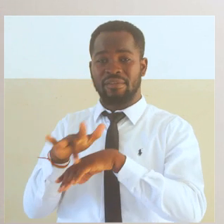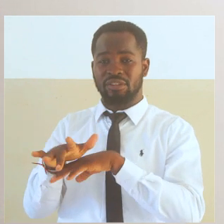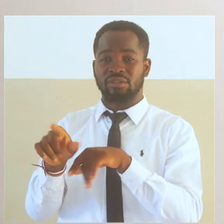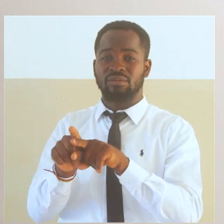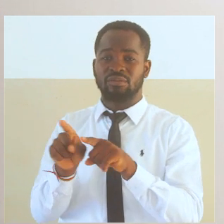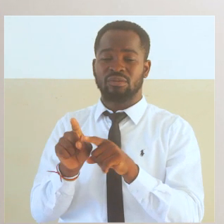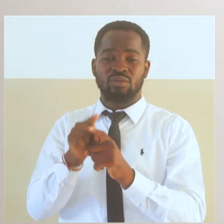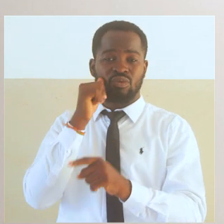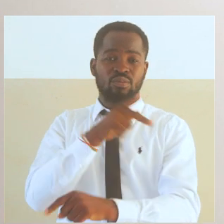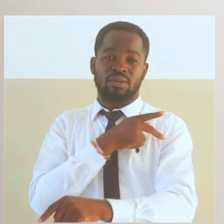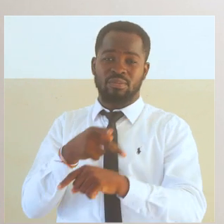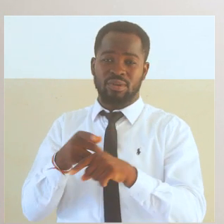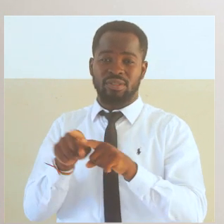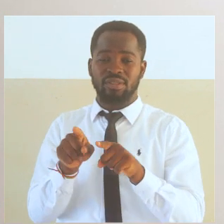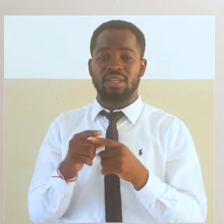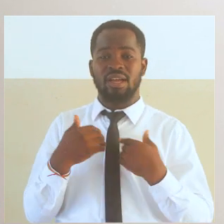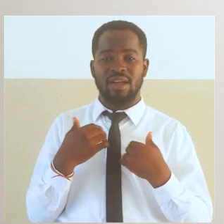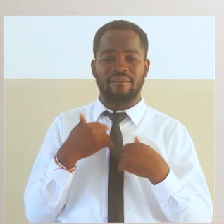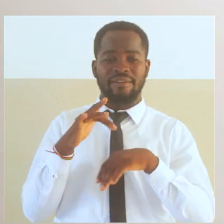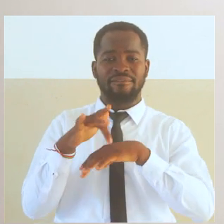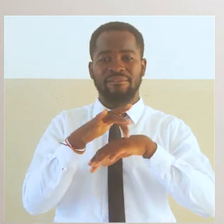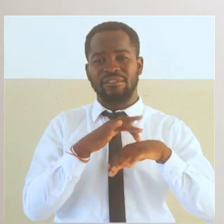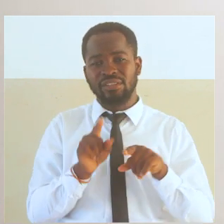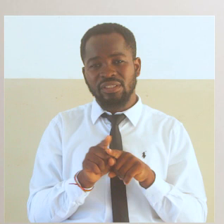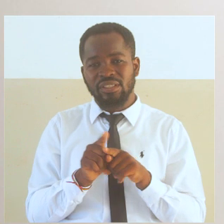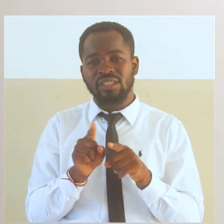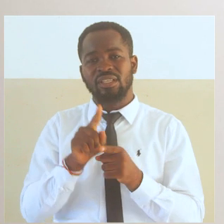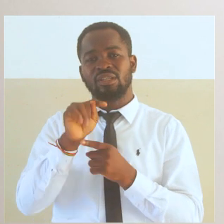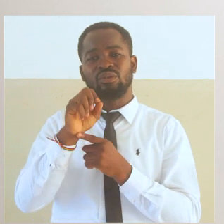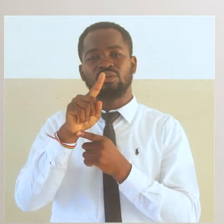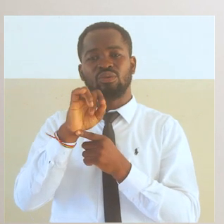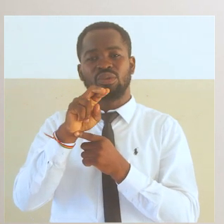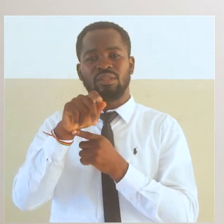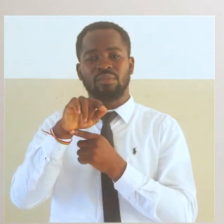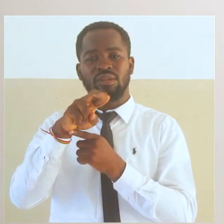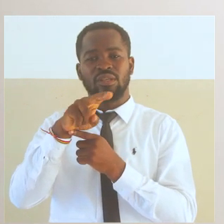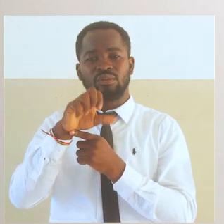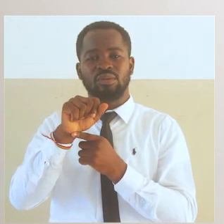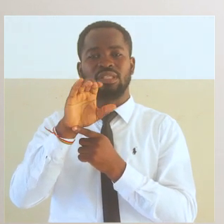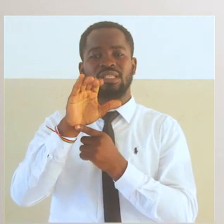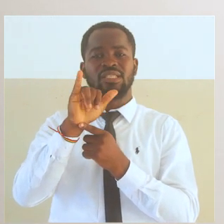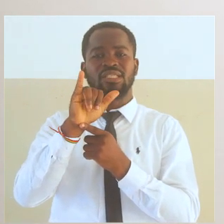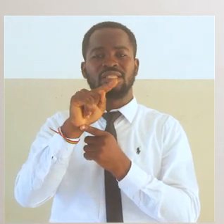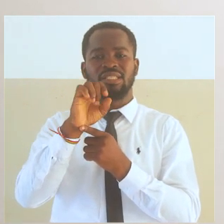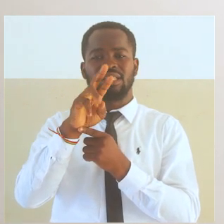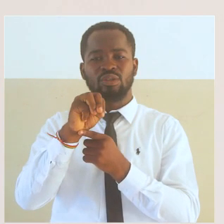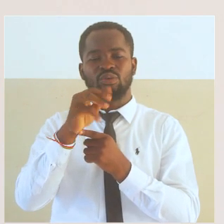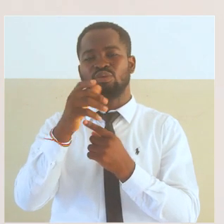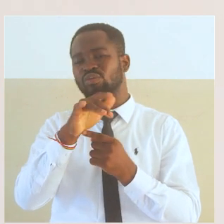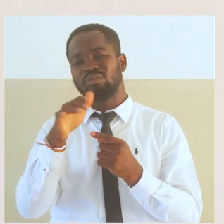can be maternal infections. If a woman is pregnant, then you have infections such as